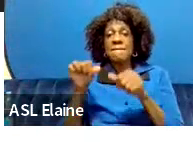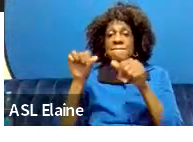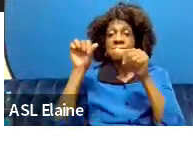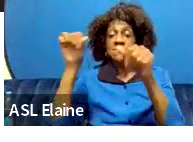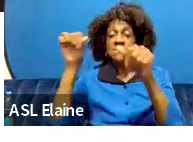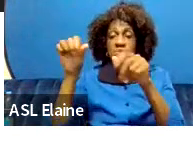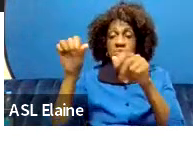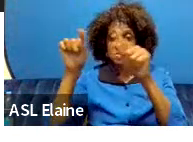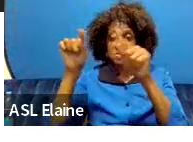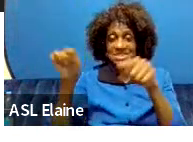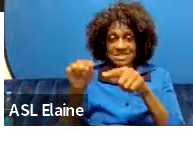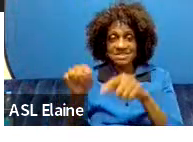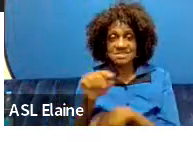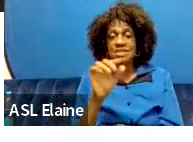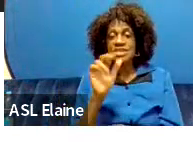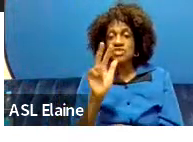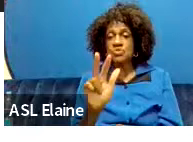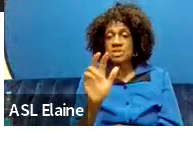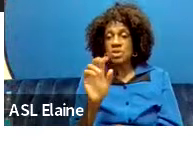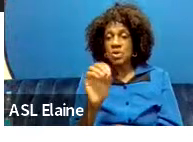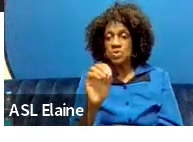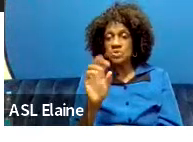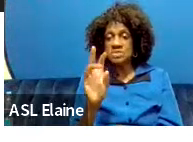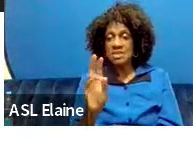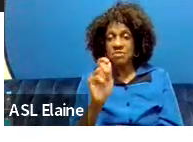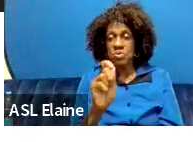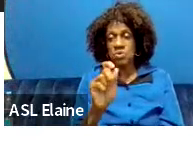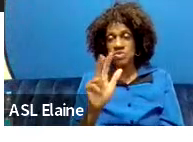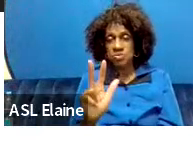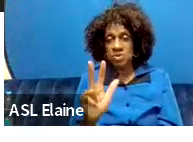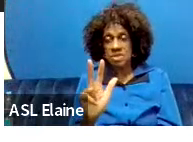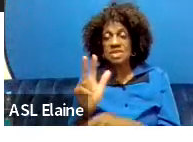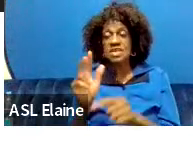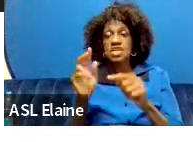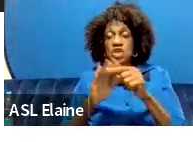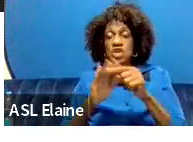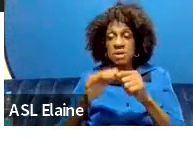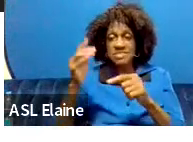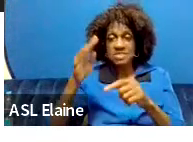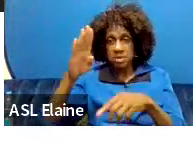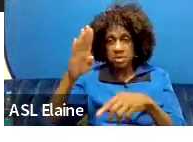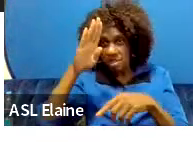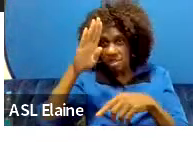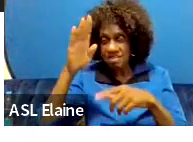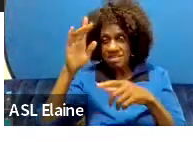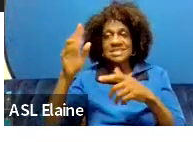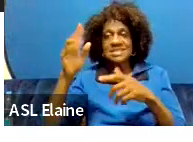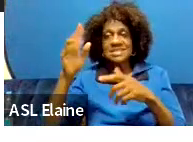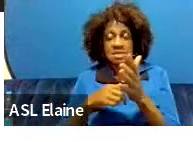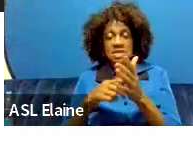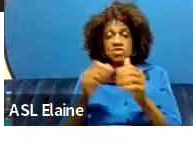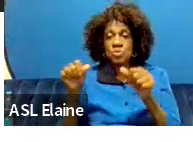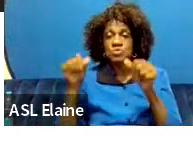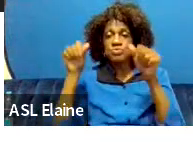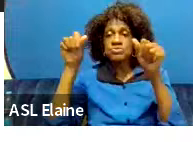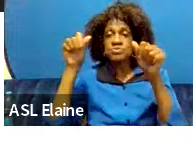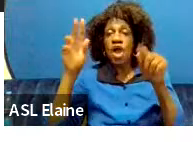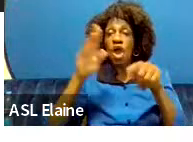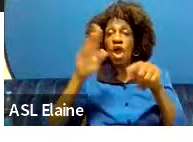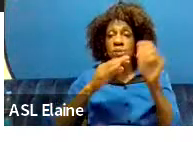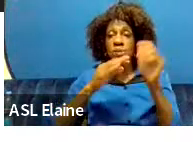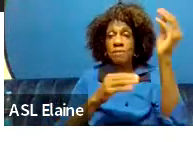section 307.3. We are still talking about protruding objects because sometimes you're going to be mounting these signs on